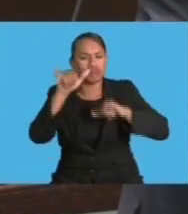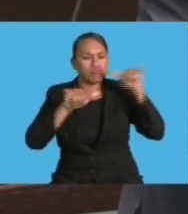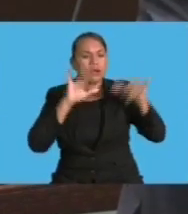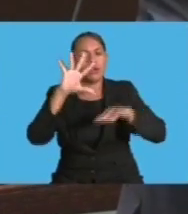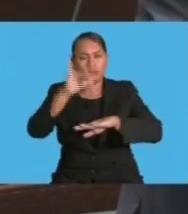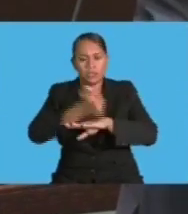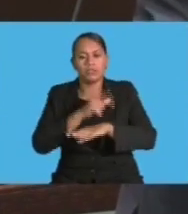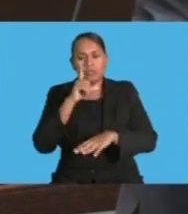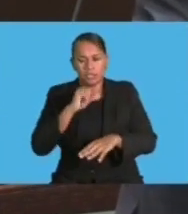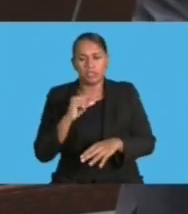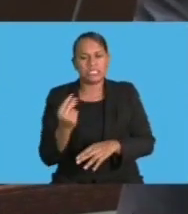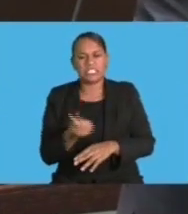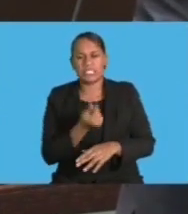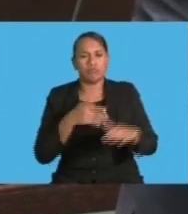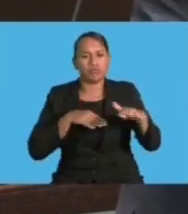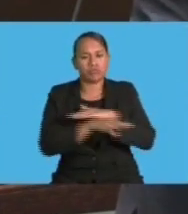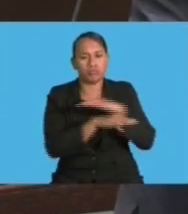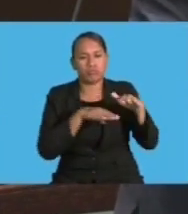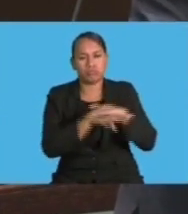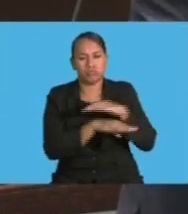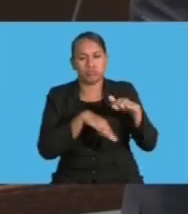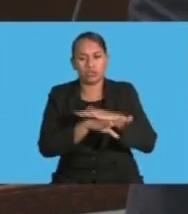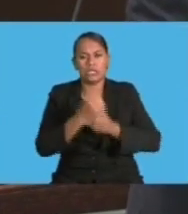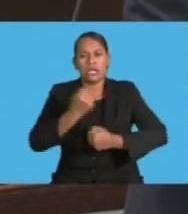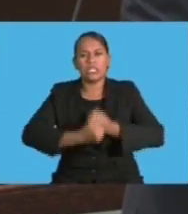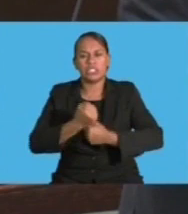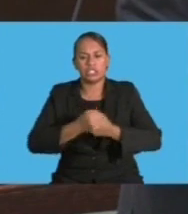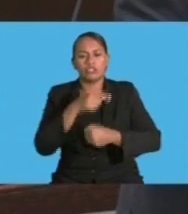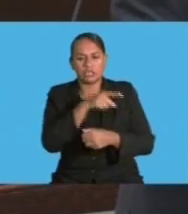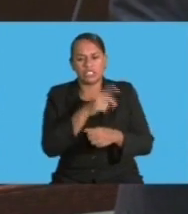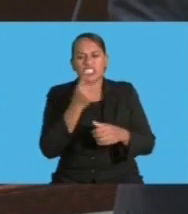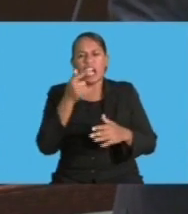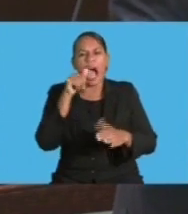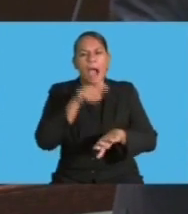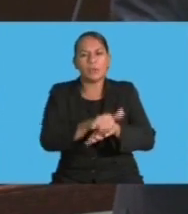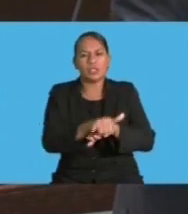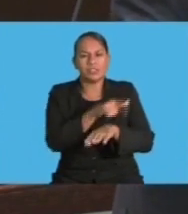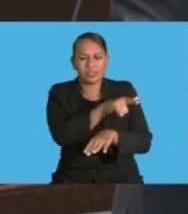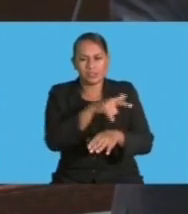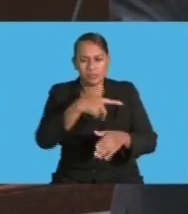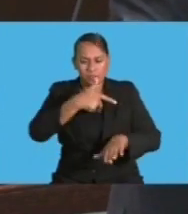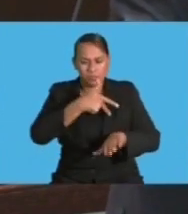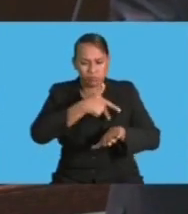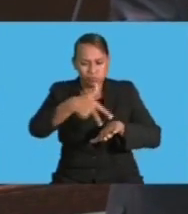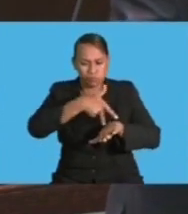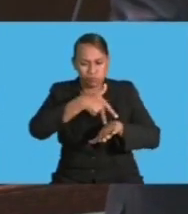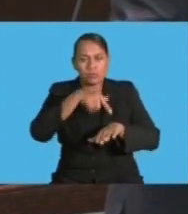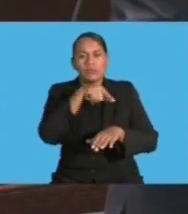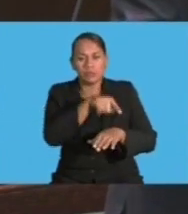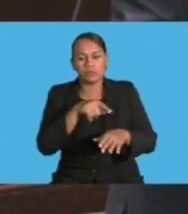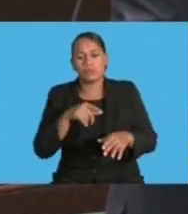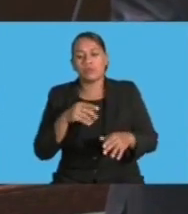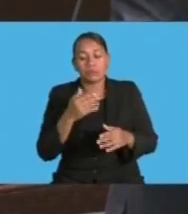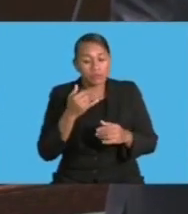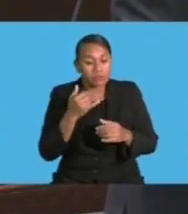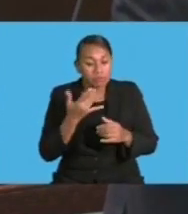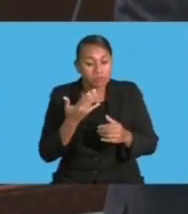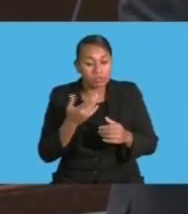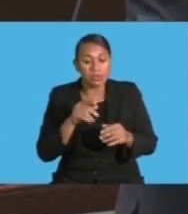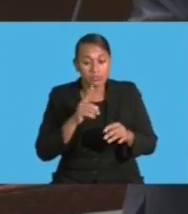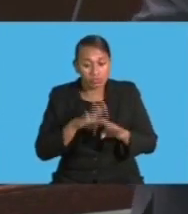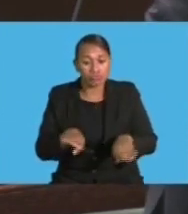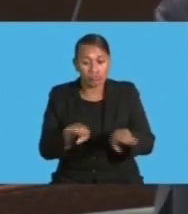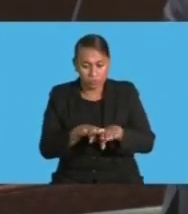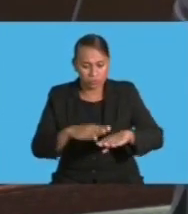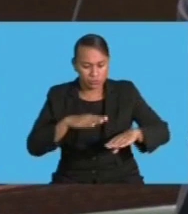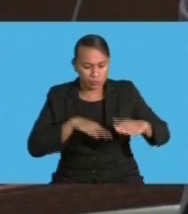through immigration, airport immigration queues. So, Honourable Speaker, we're not only making Fiji